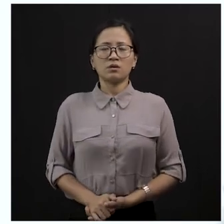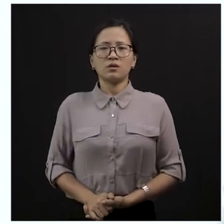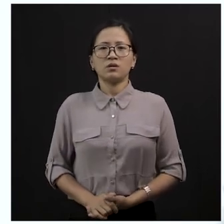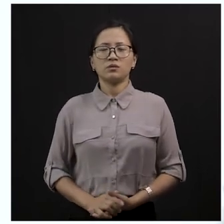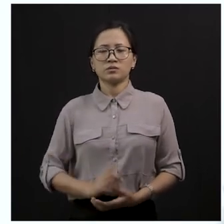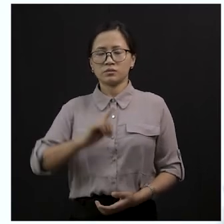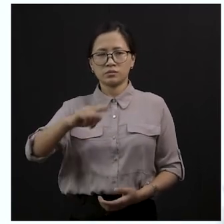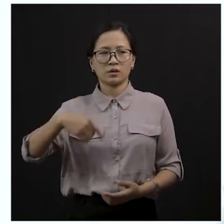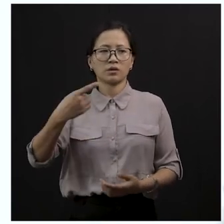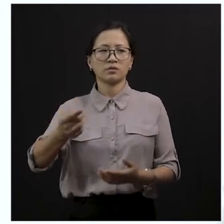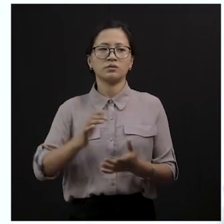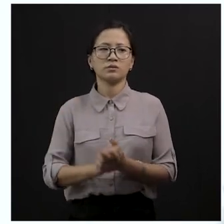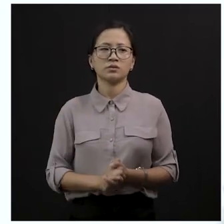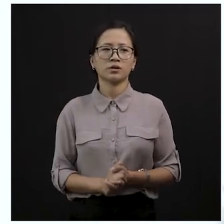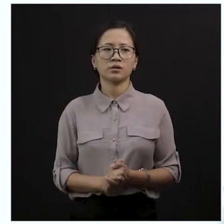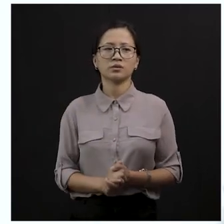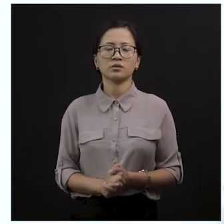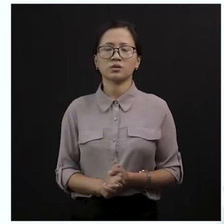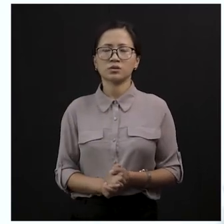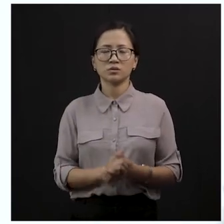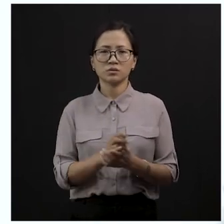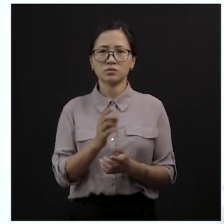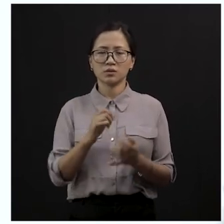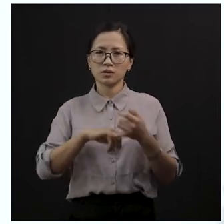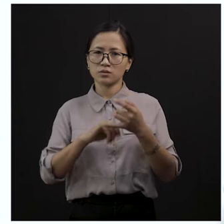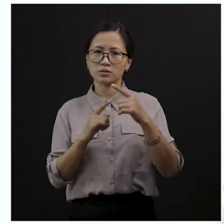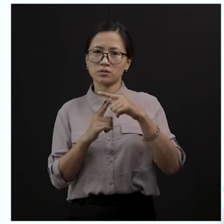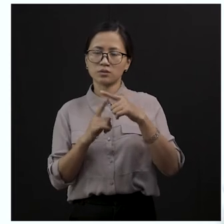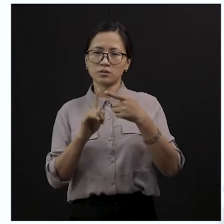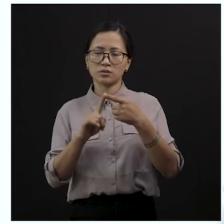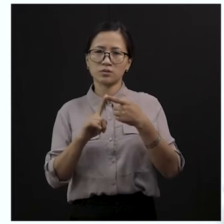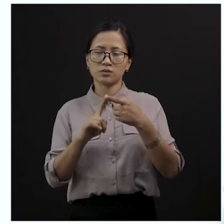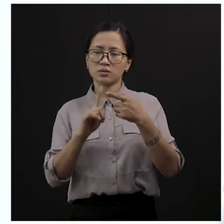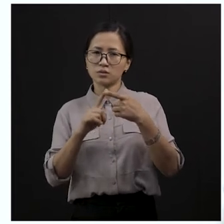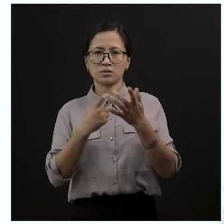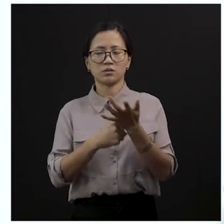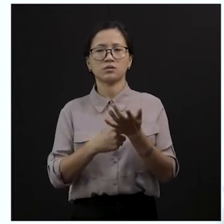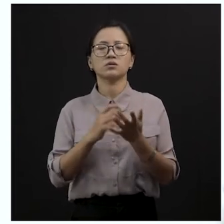is steer. Steer means to direct the course of a plan.